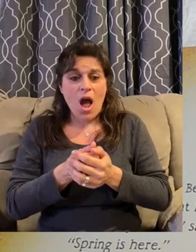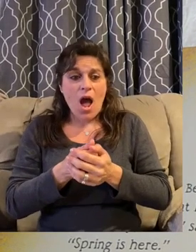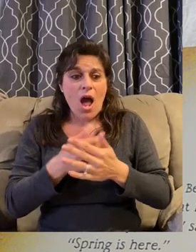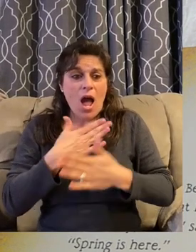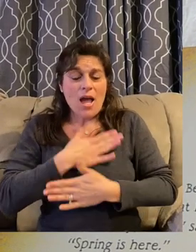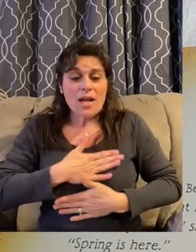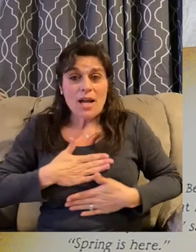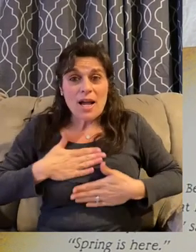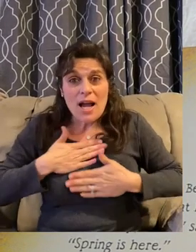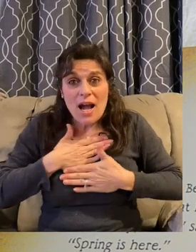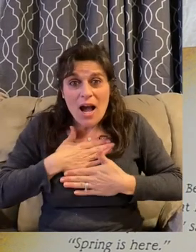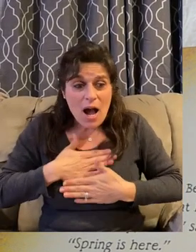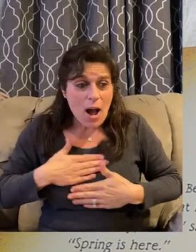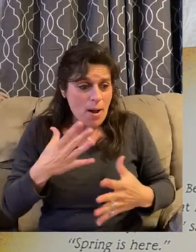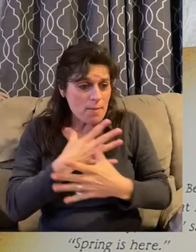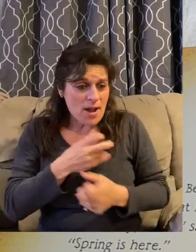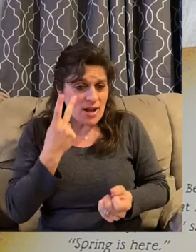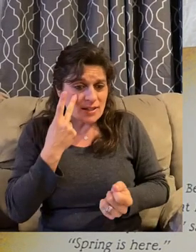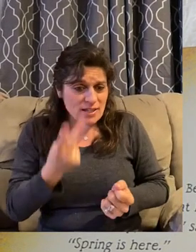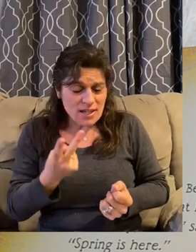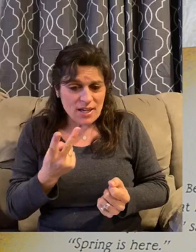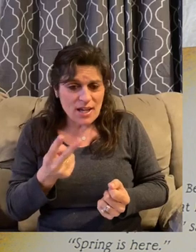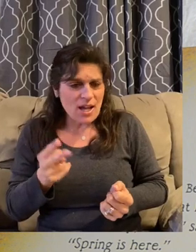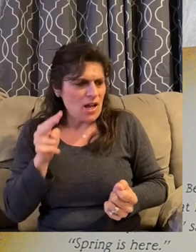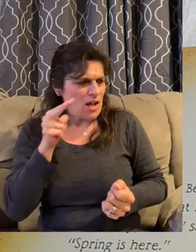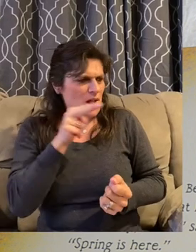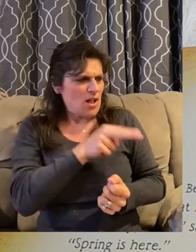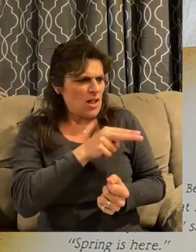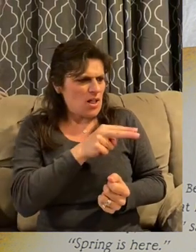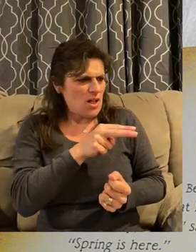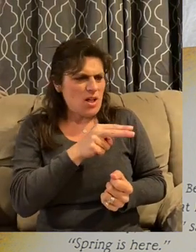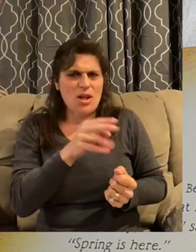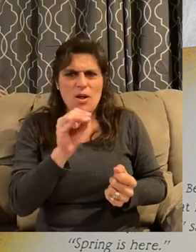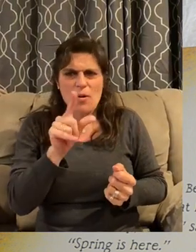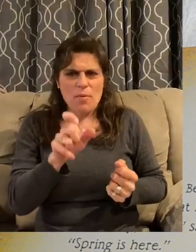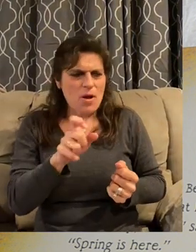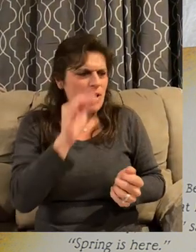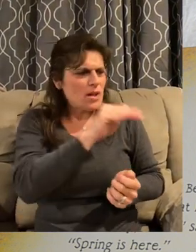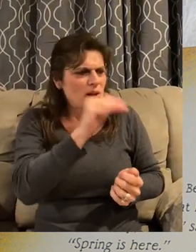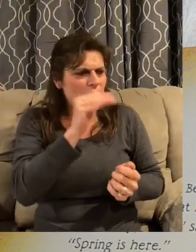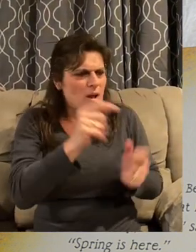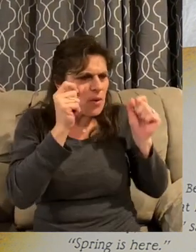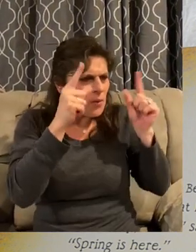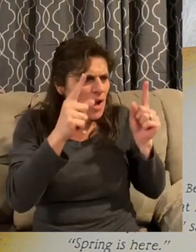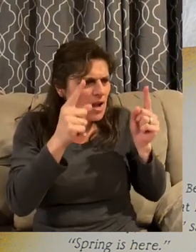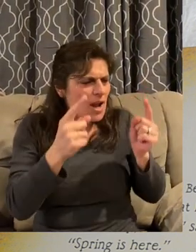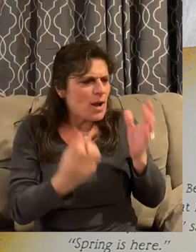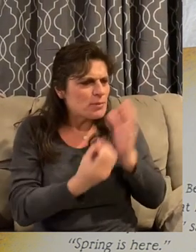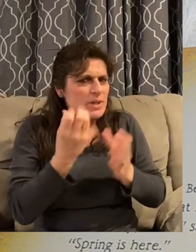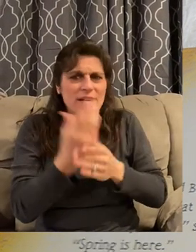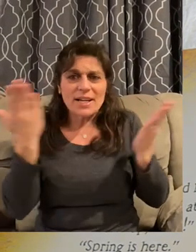Yum, replied Bear. Then he looked at Mole. Wake up, Mole, said Bear. Spring